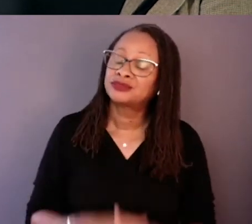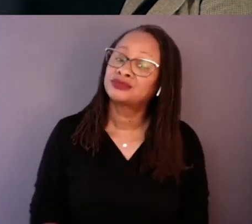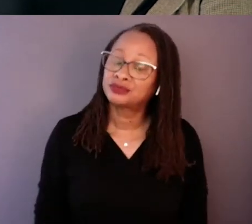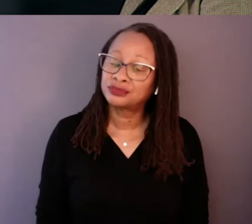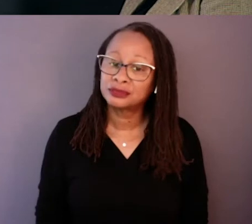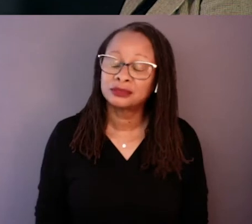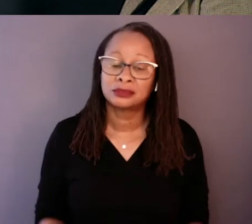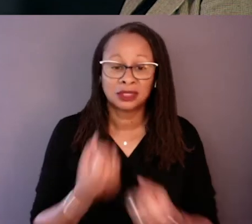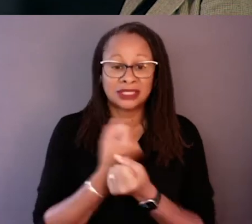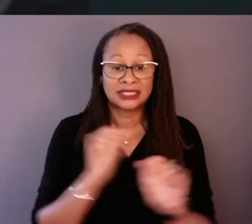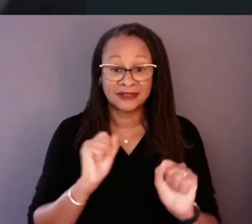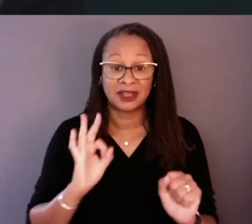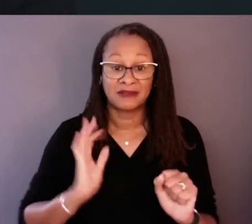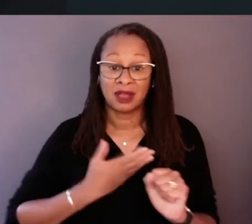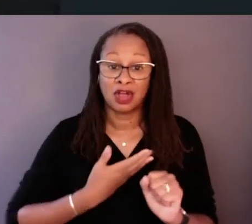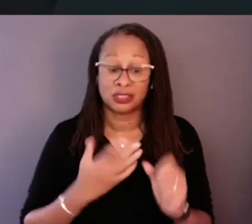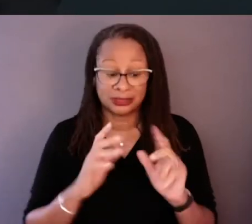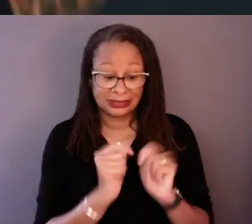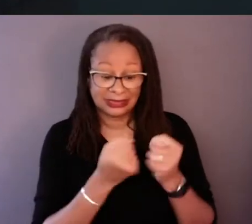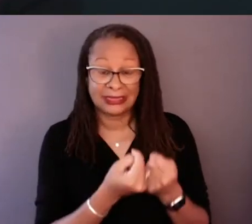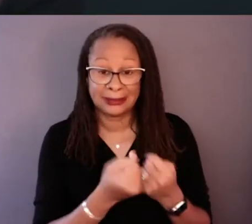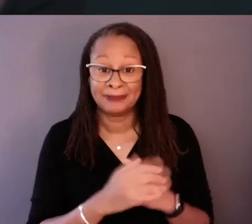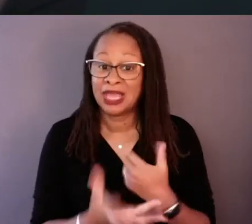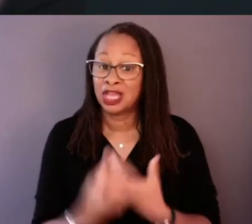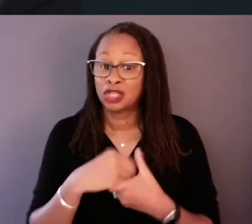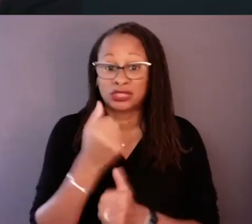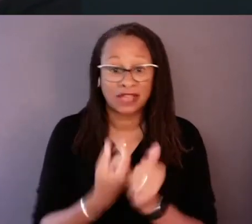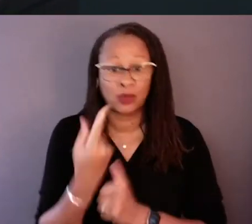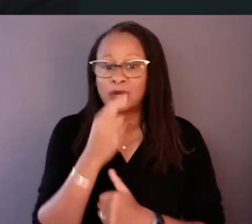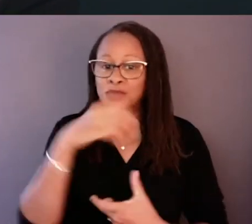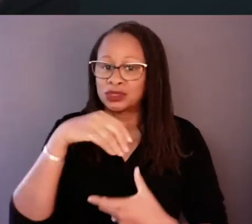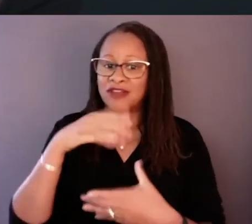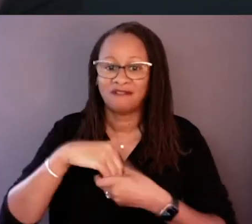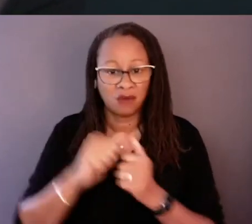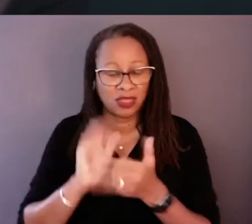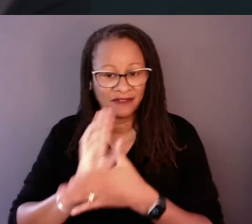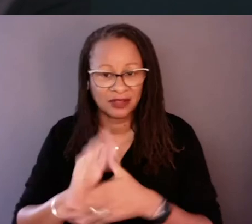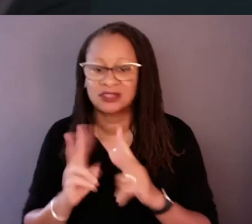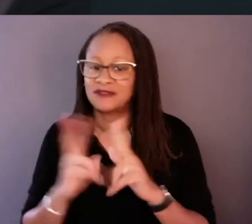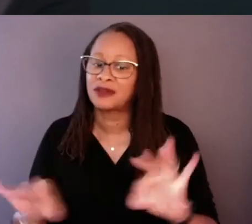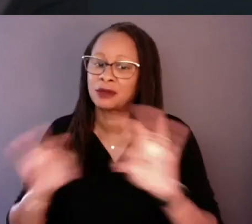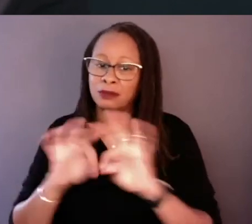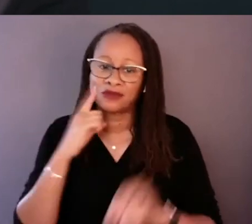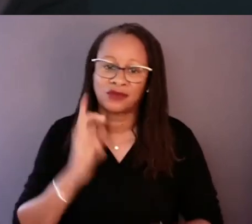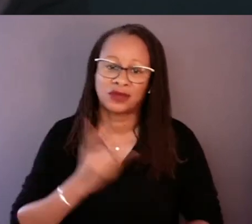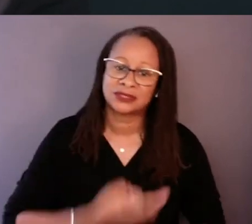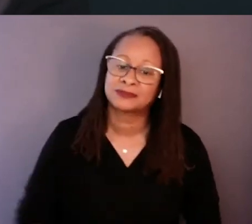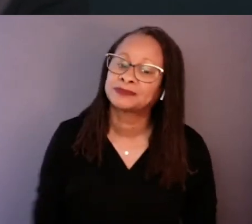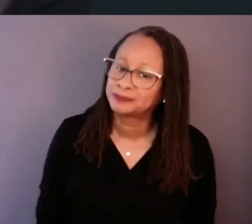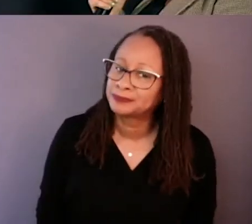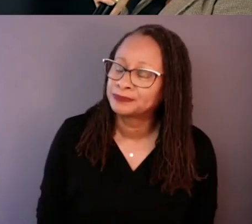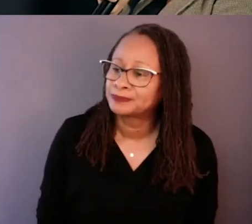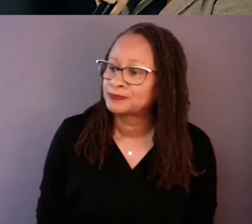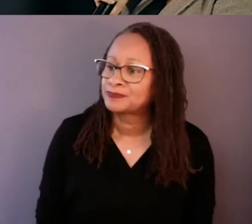the safety of our team, and it includes everyone who is around the film, it's super important for us.